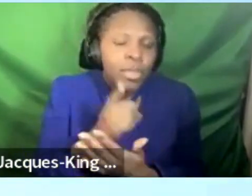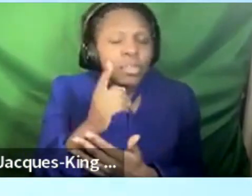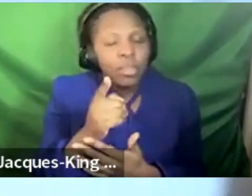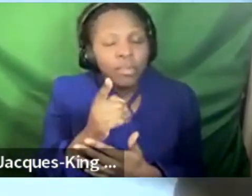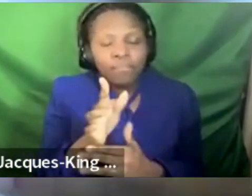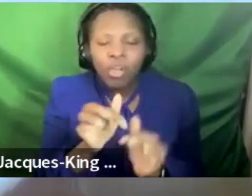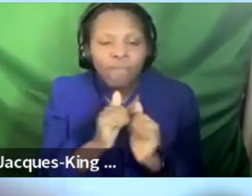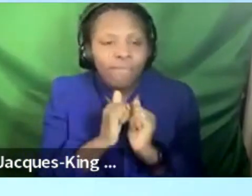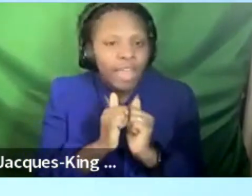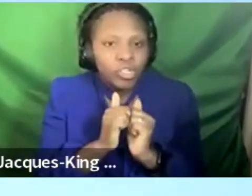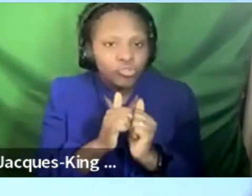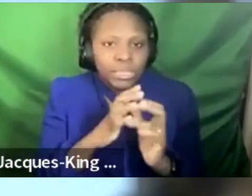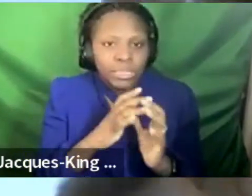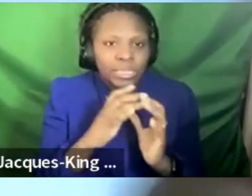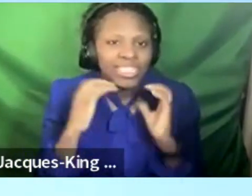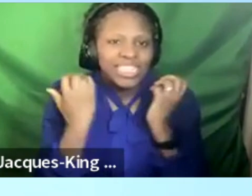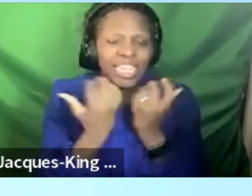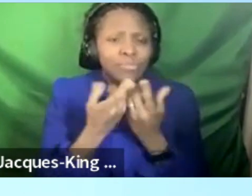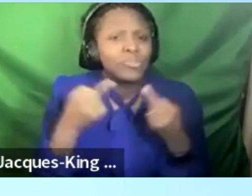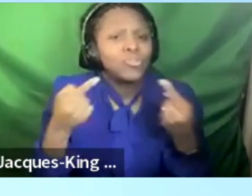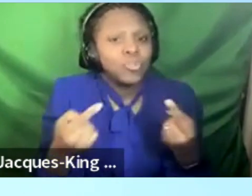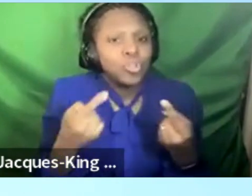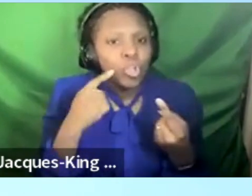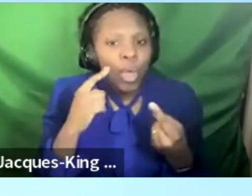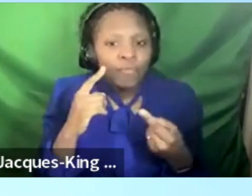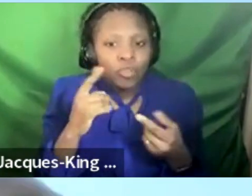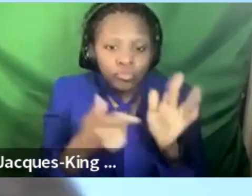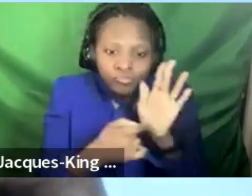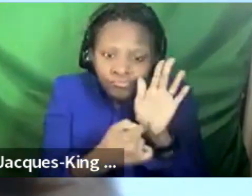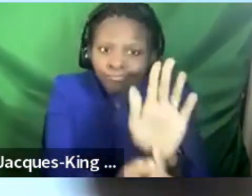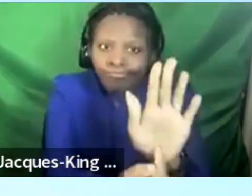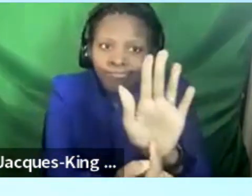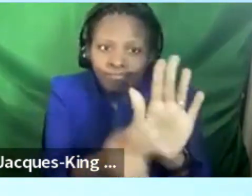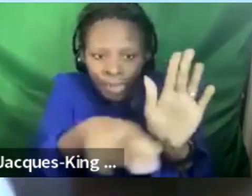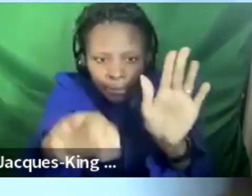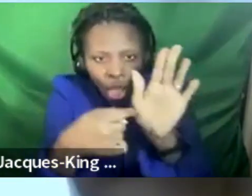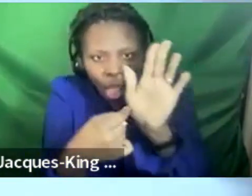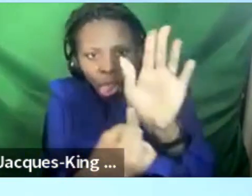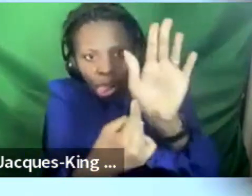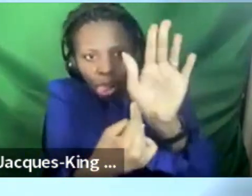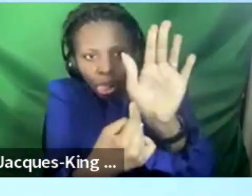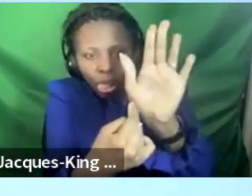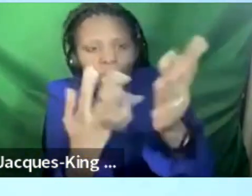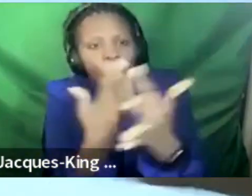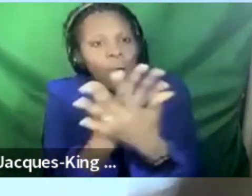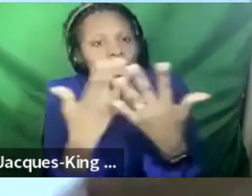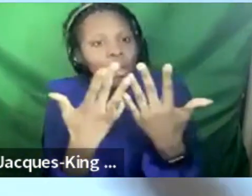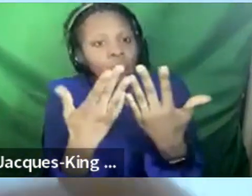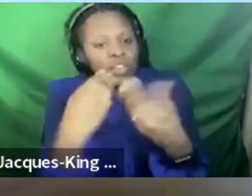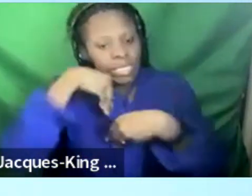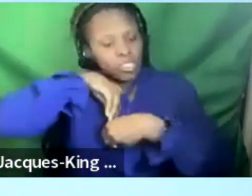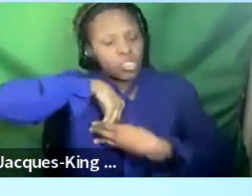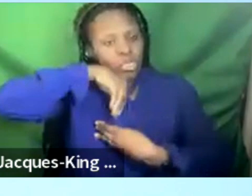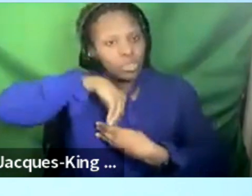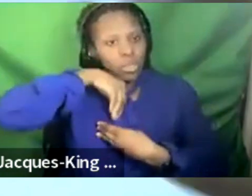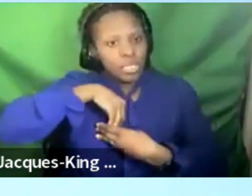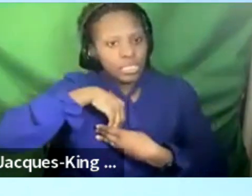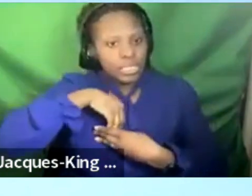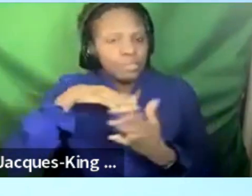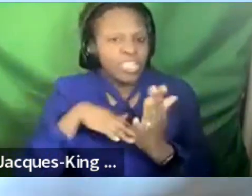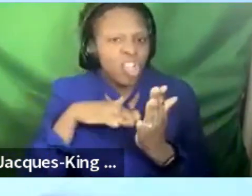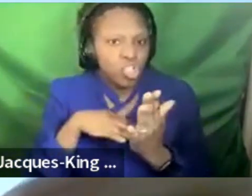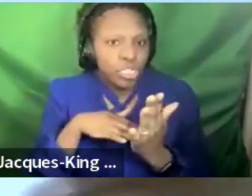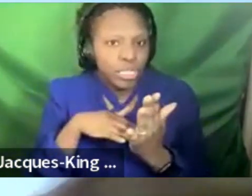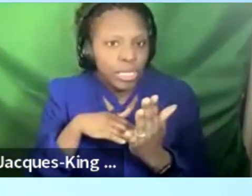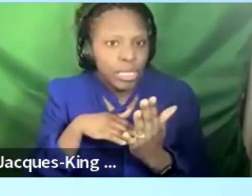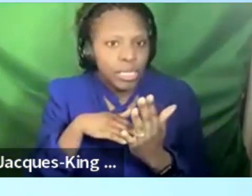will unlock so much treasure and will make, it's possible to make, I think, feminist work about